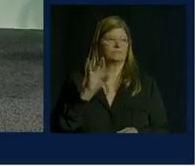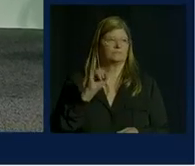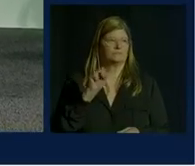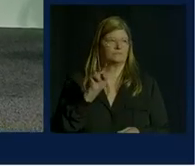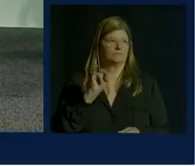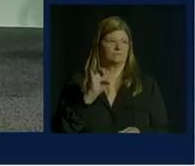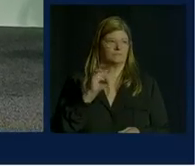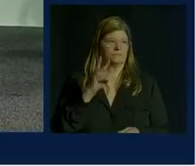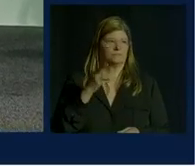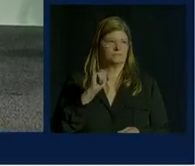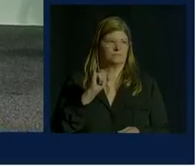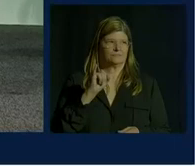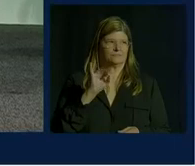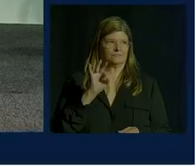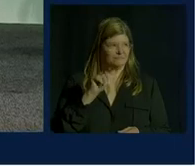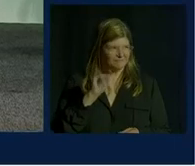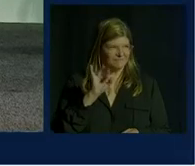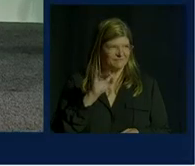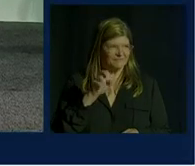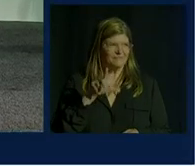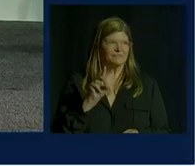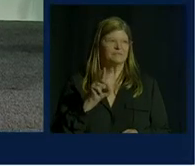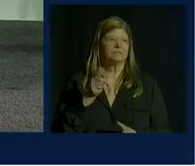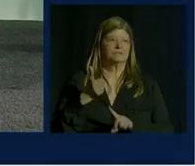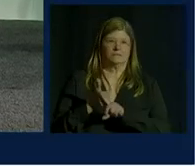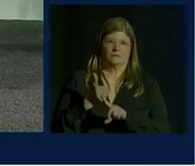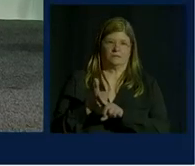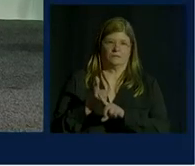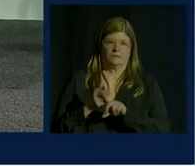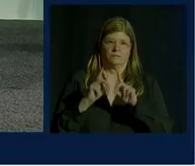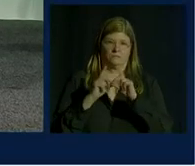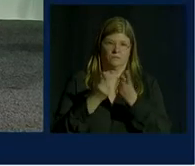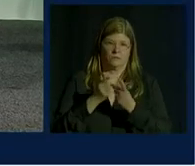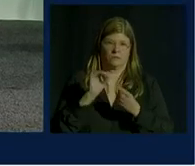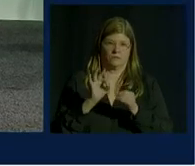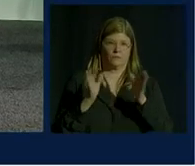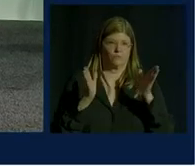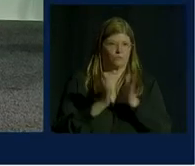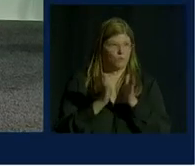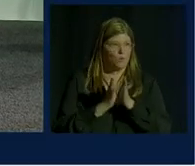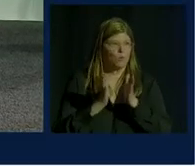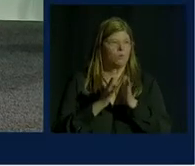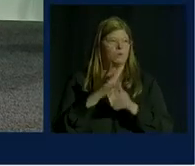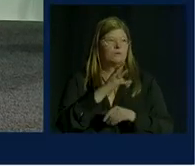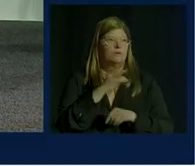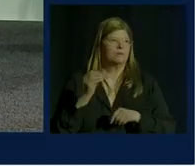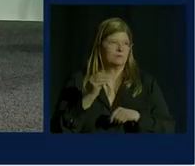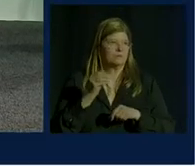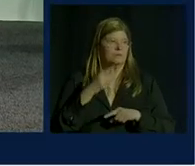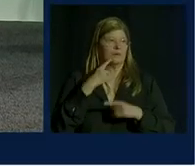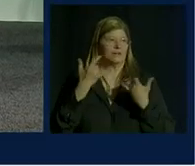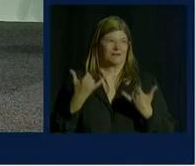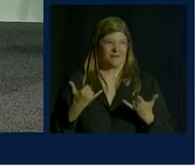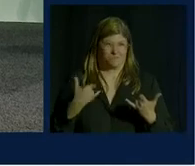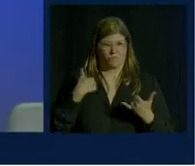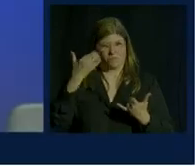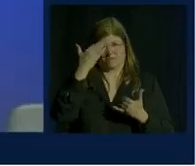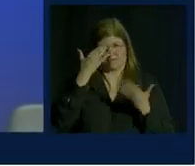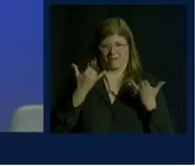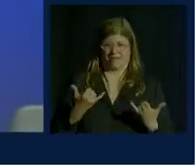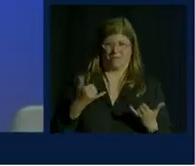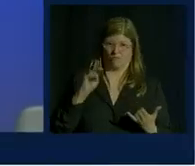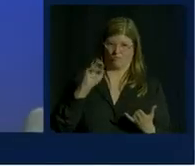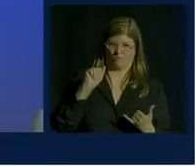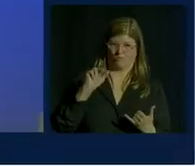Christy Whitfield, the Director of the Department of Small and Local Business Development. Well, I know it's March Madness, and I don't know how